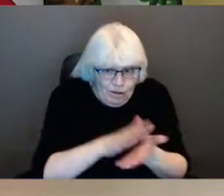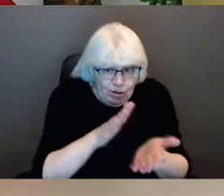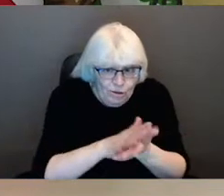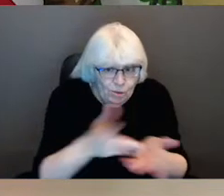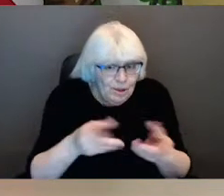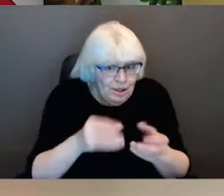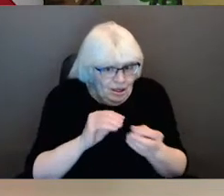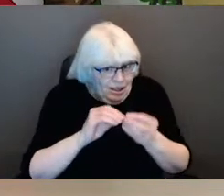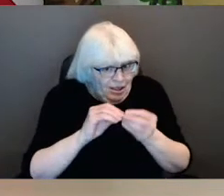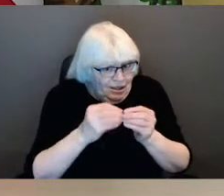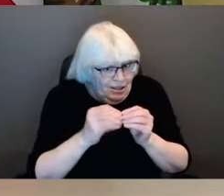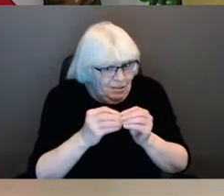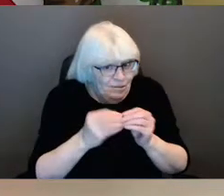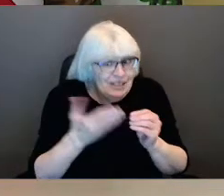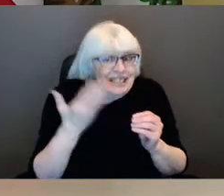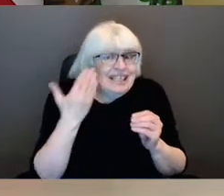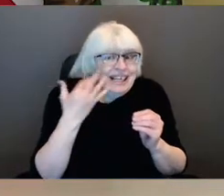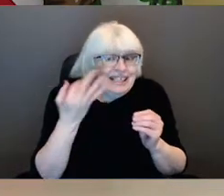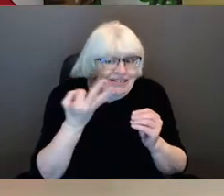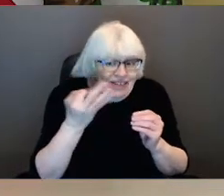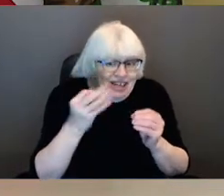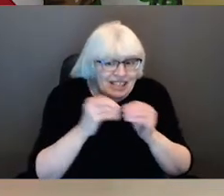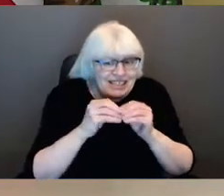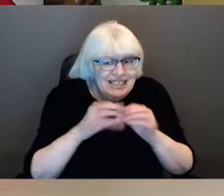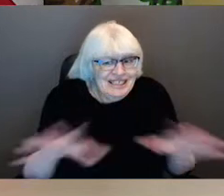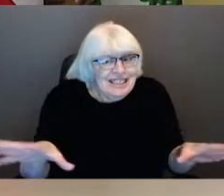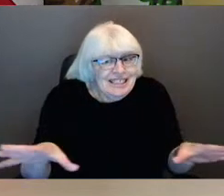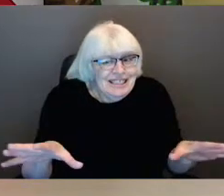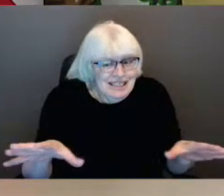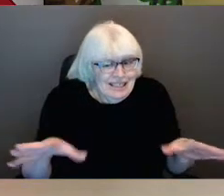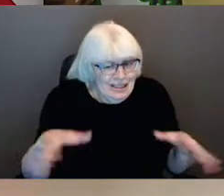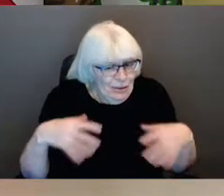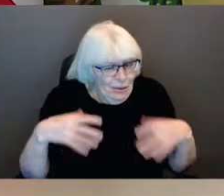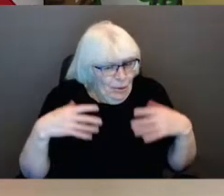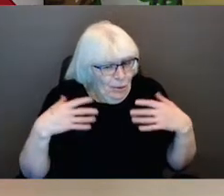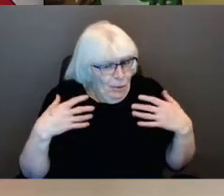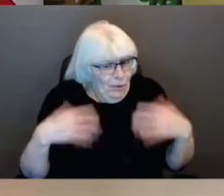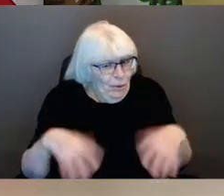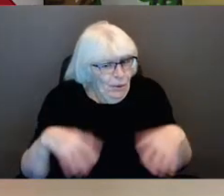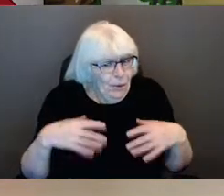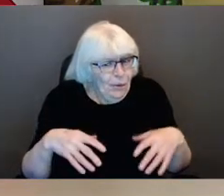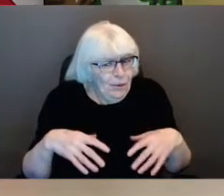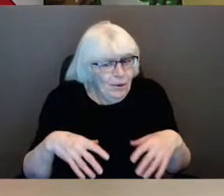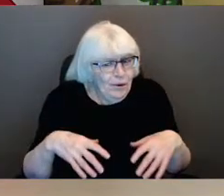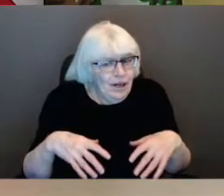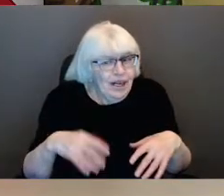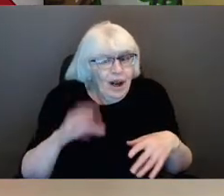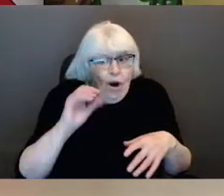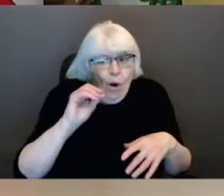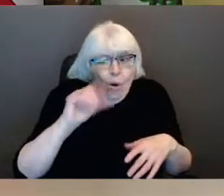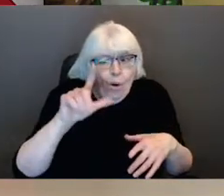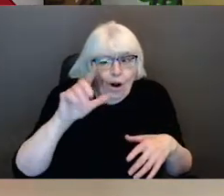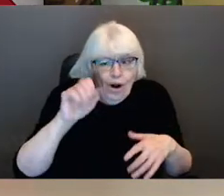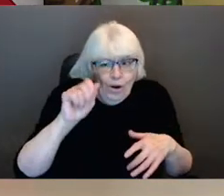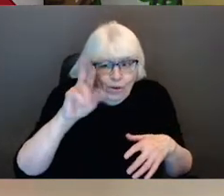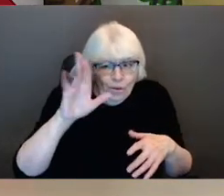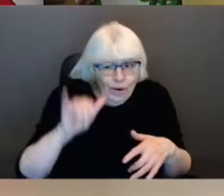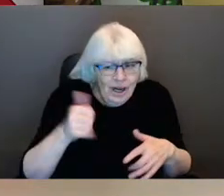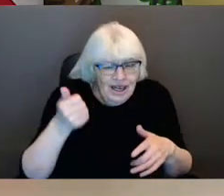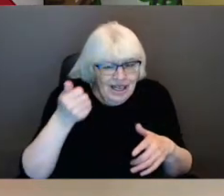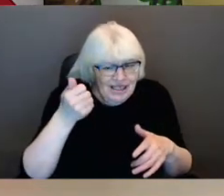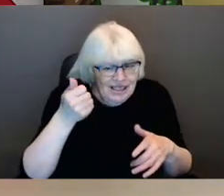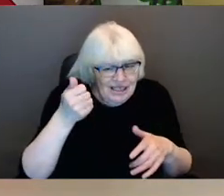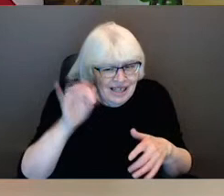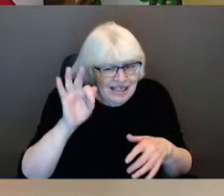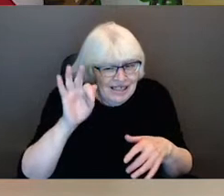there's a really wide discrepancy there. O'Leary, 19% with a first dose, that is the lowest, compared